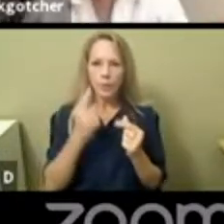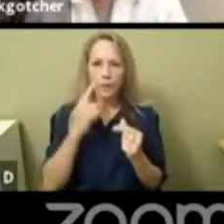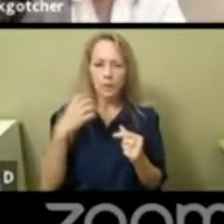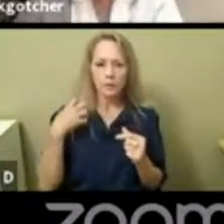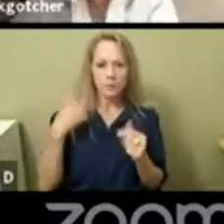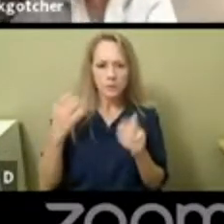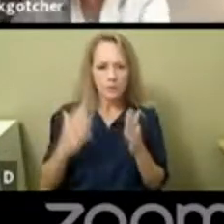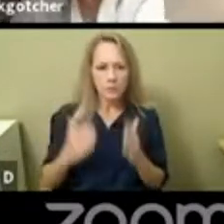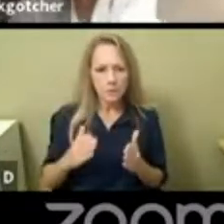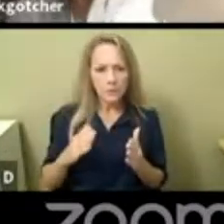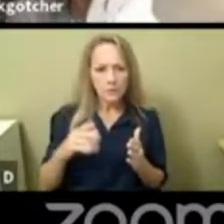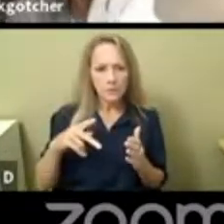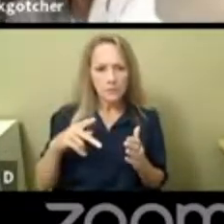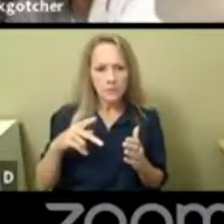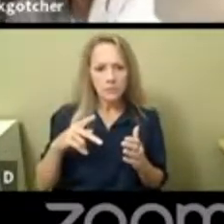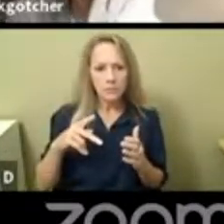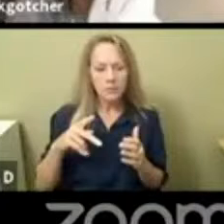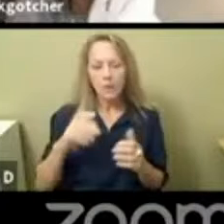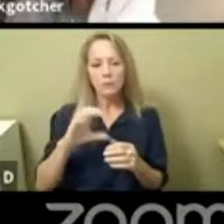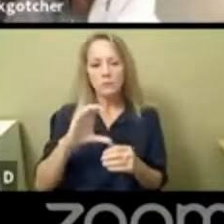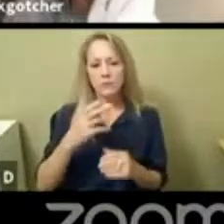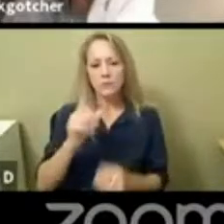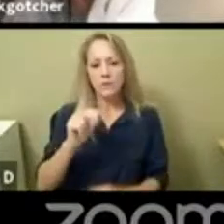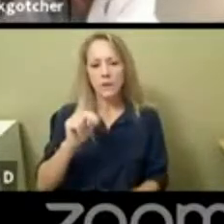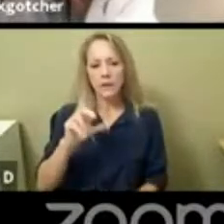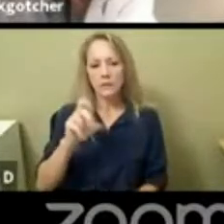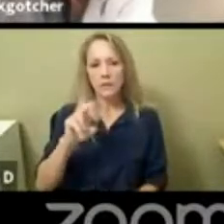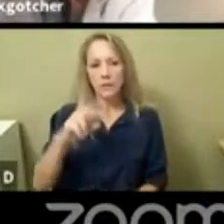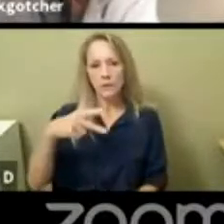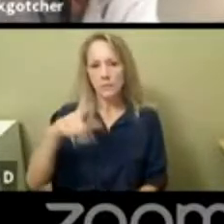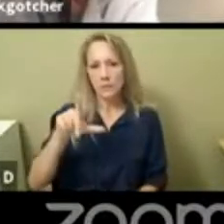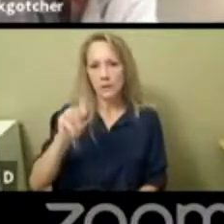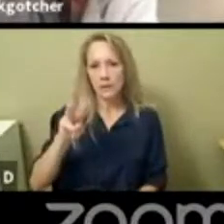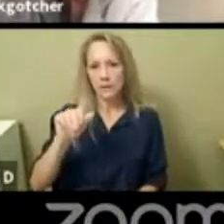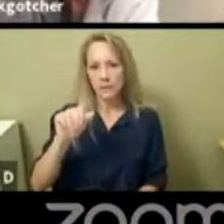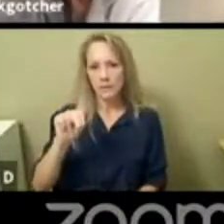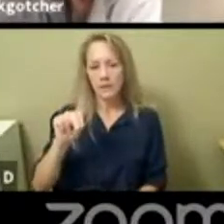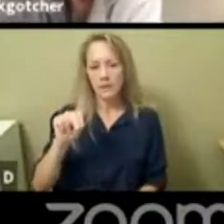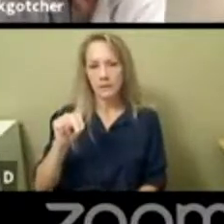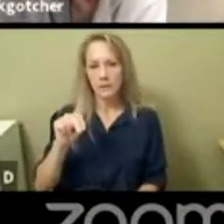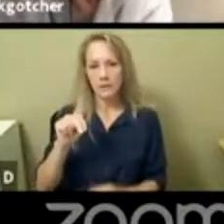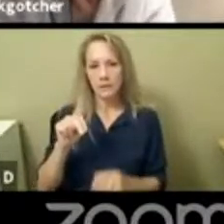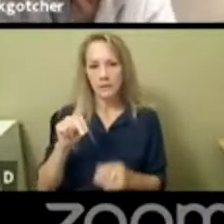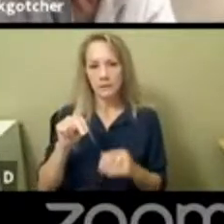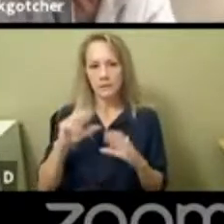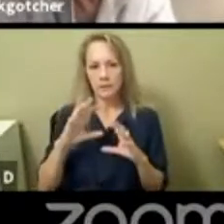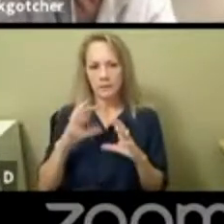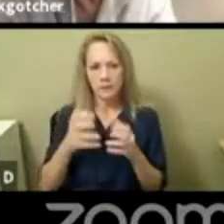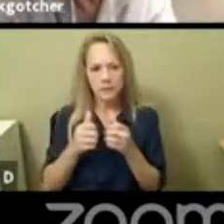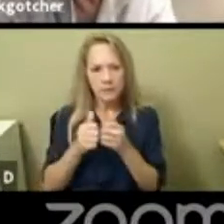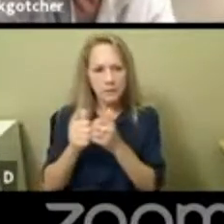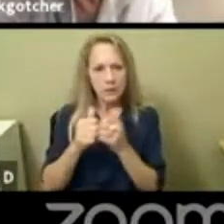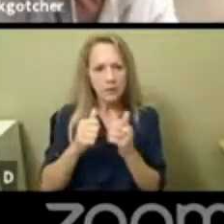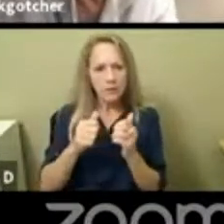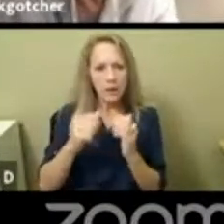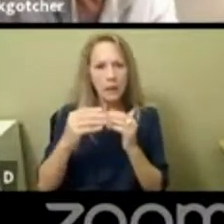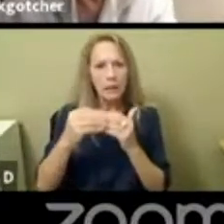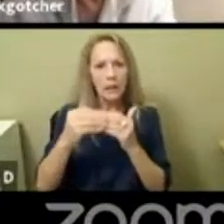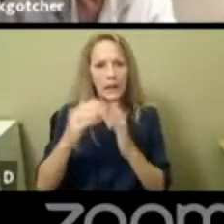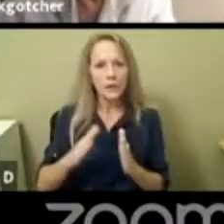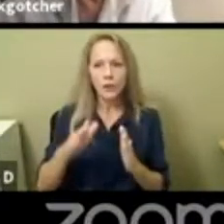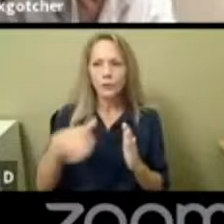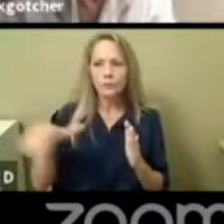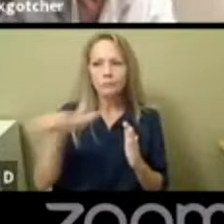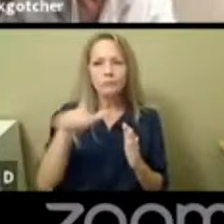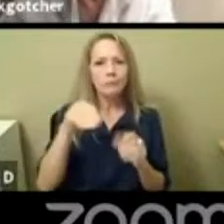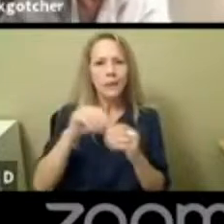and or Chancellor Plowman and Mayor Kincannon kind of brought together of leaders in the community.